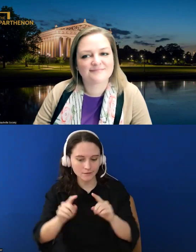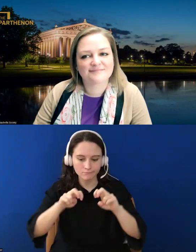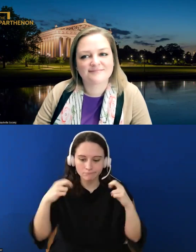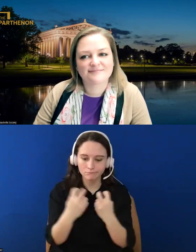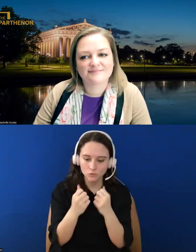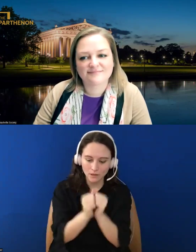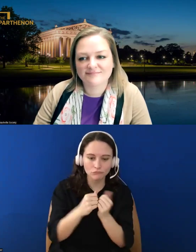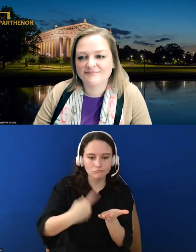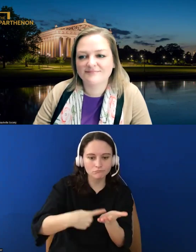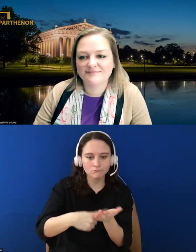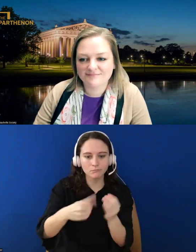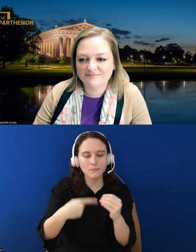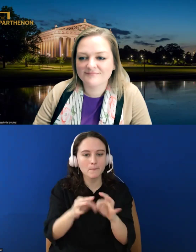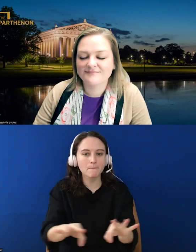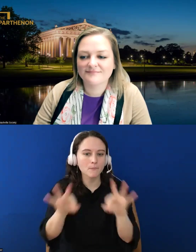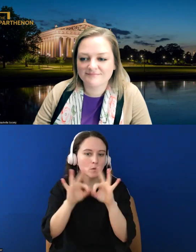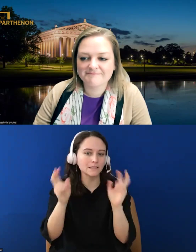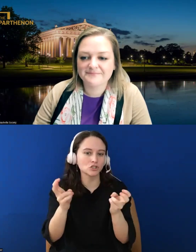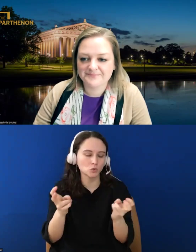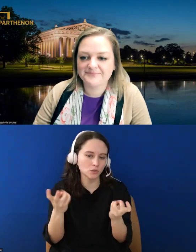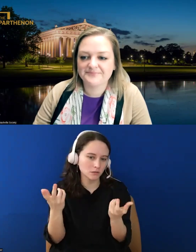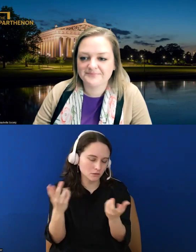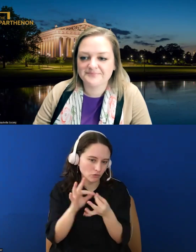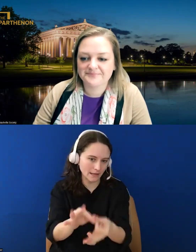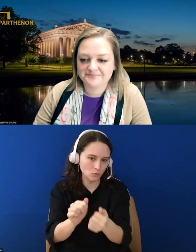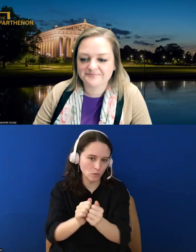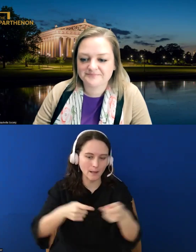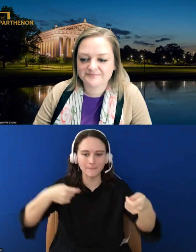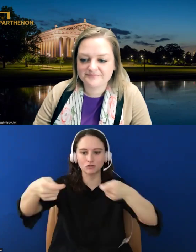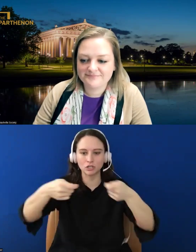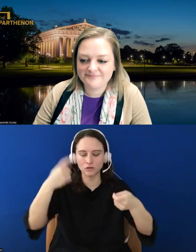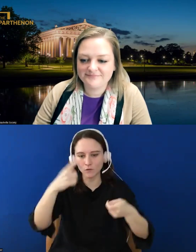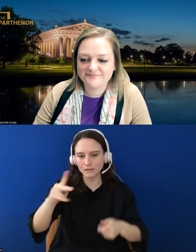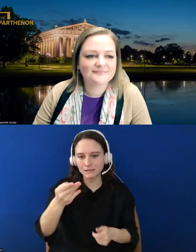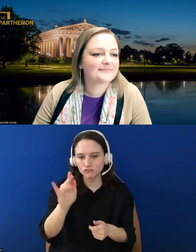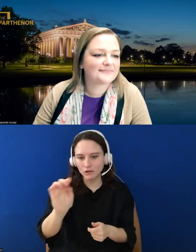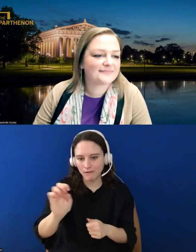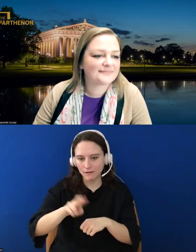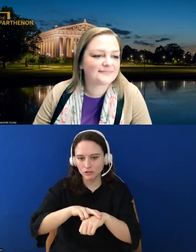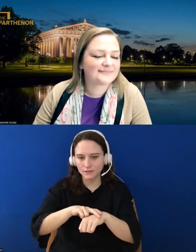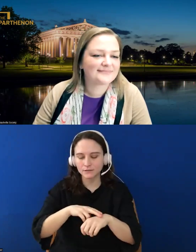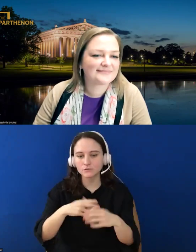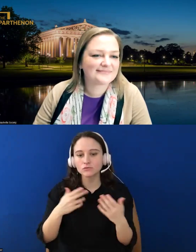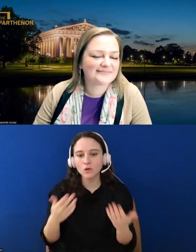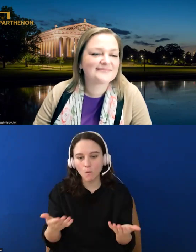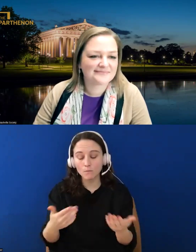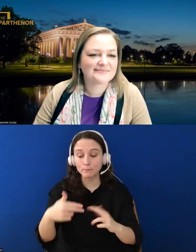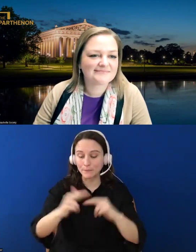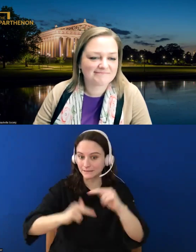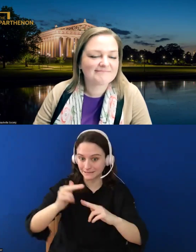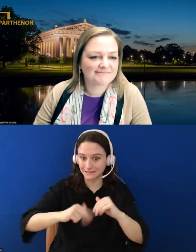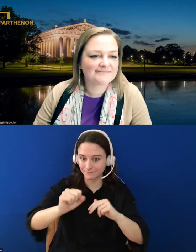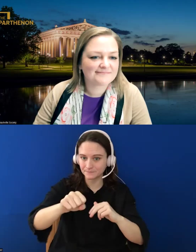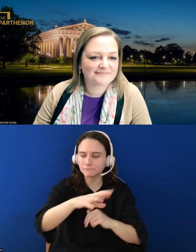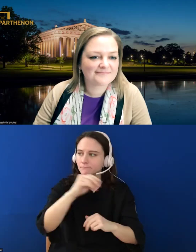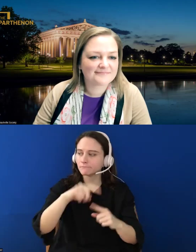about important issues related with the administration of the K'iche nation. Yes, so buildings, and